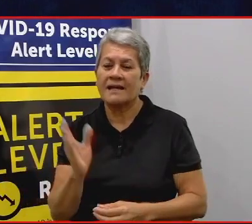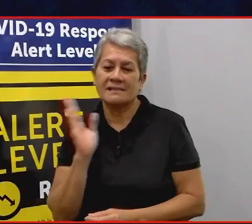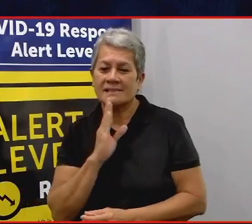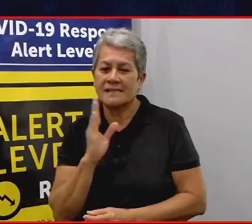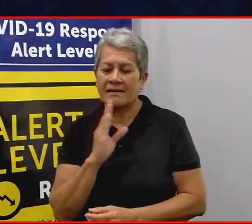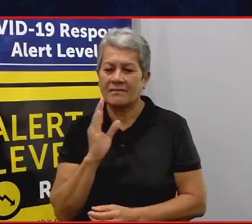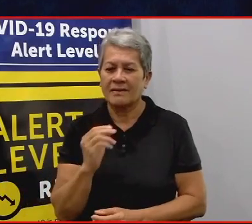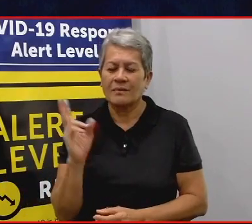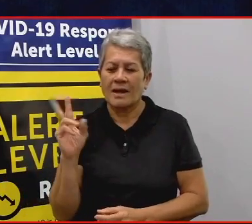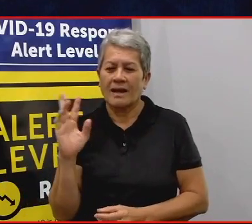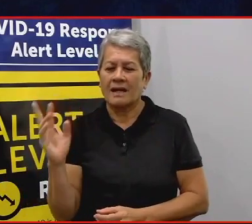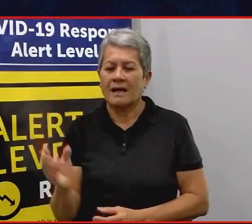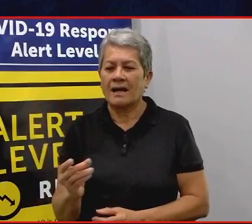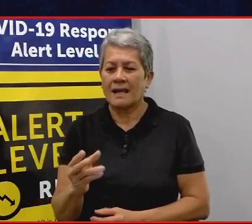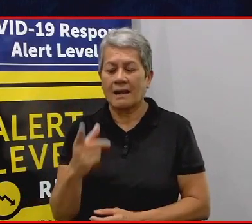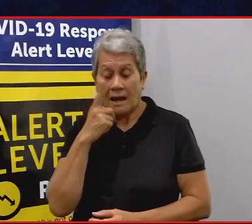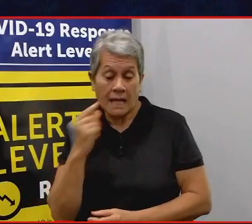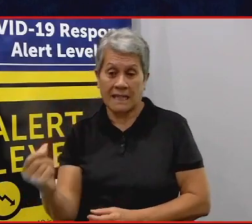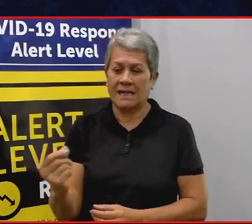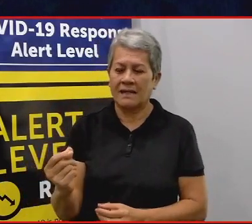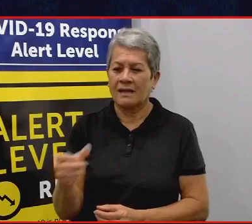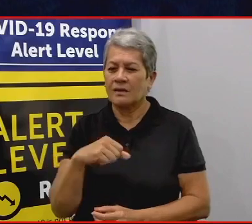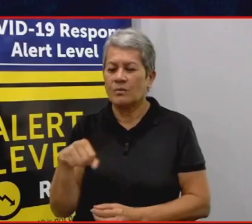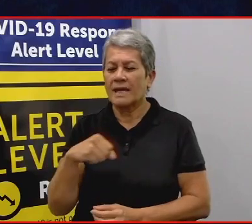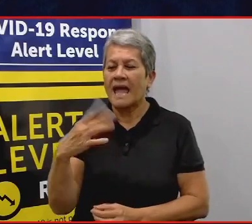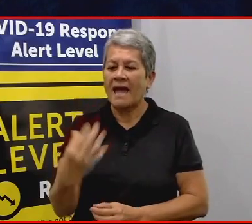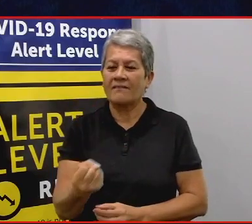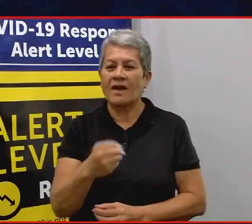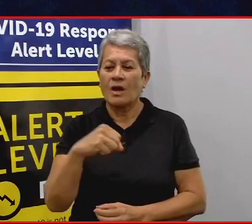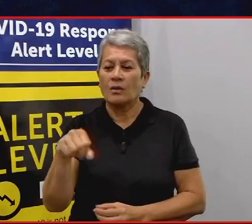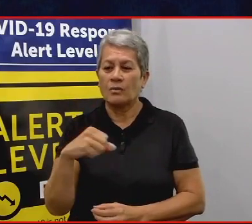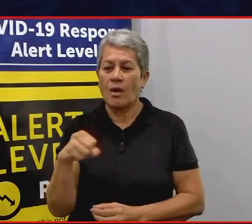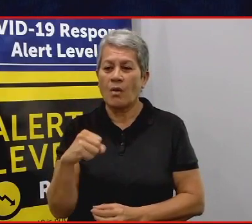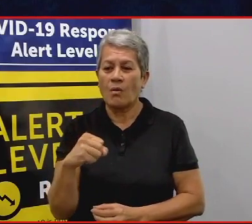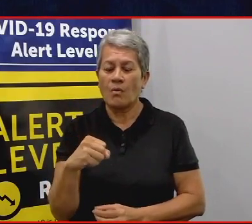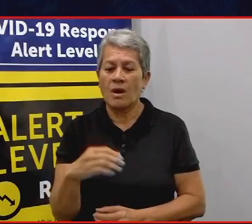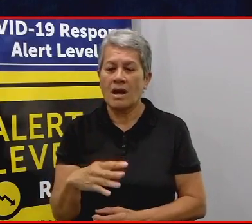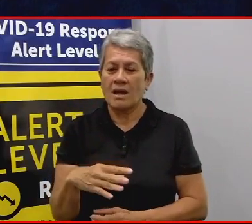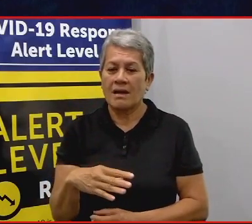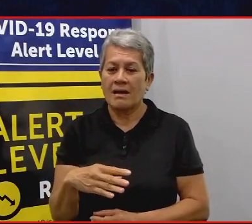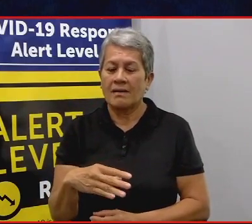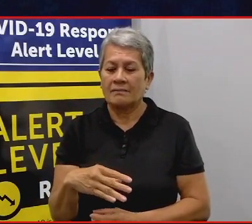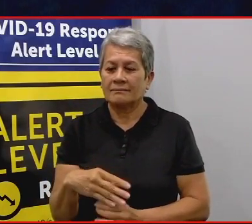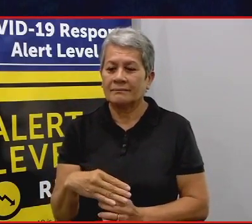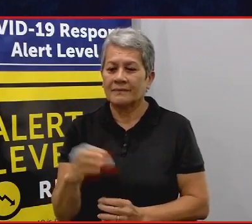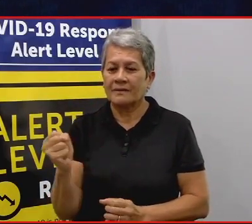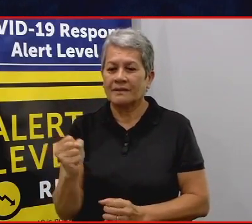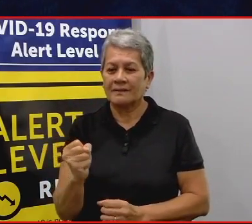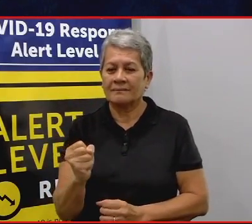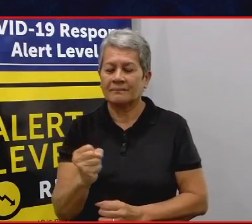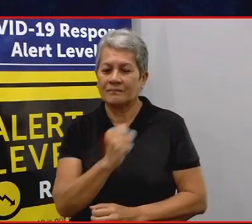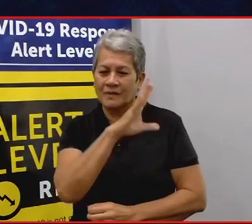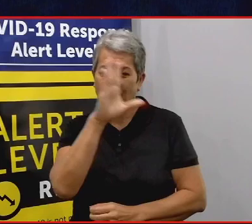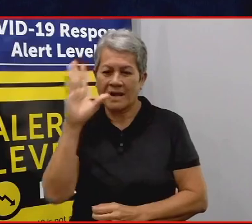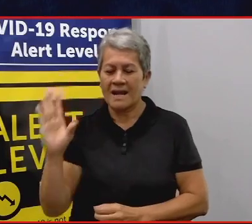so far. Let's continue to do so, and may God continue to bless and protect us all. Kia ora e kia manuia.